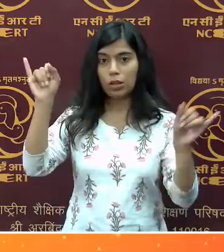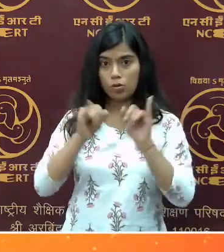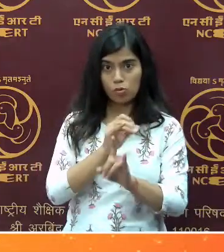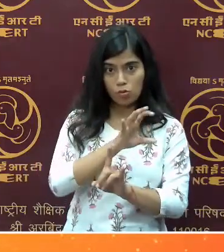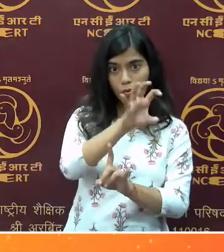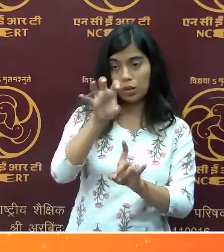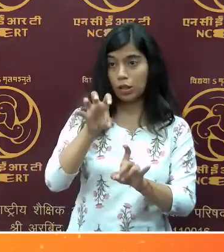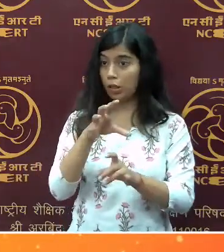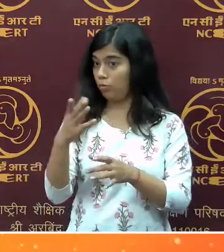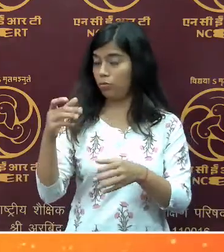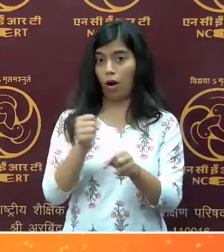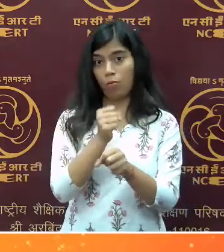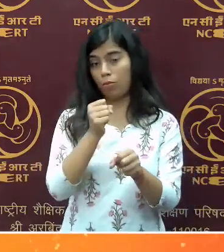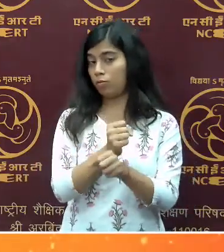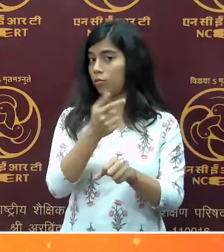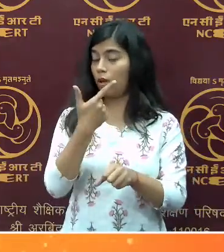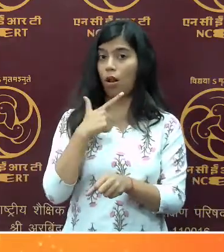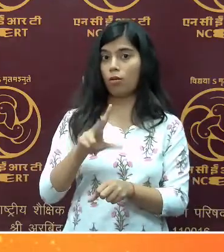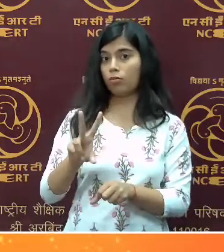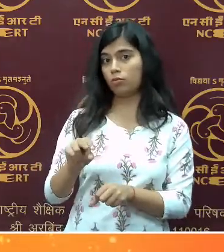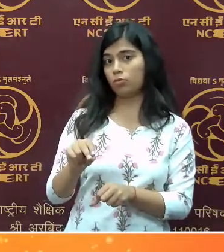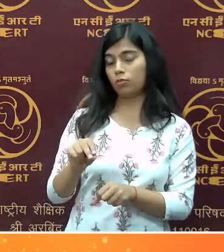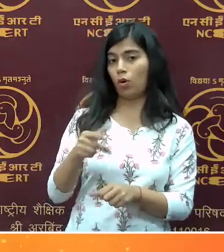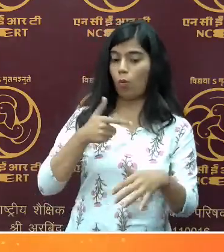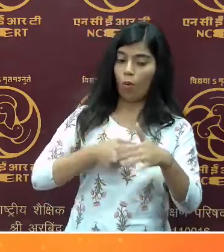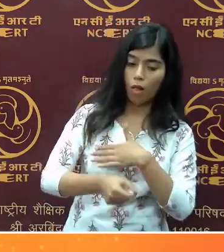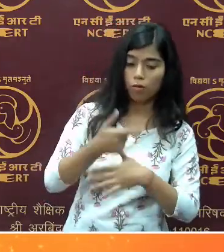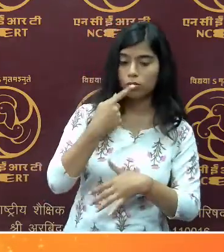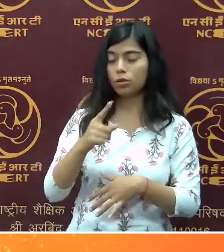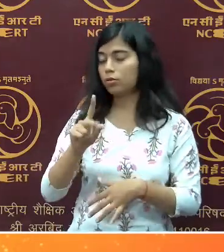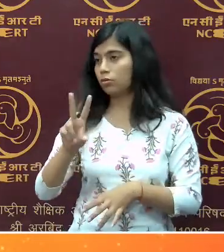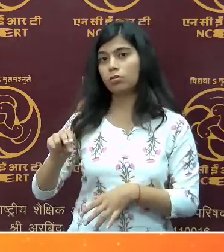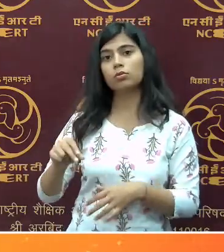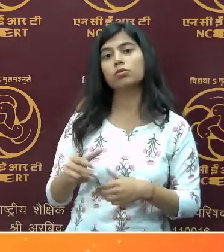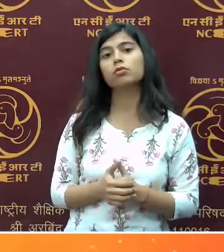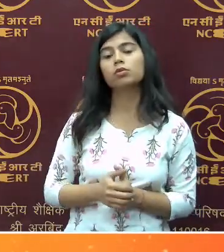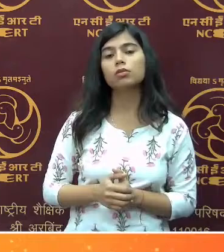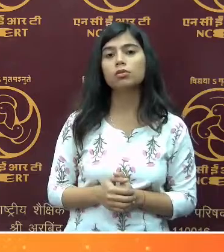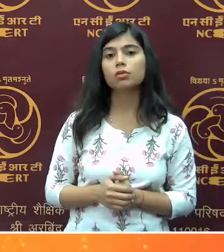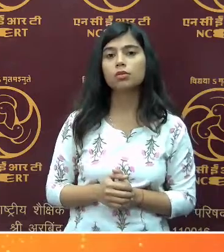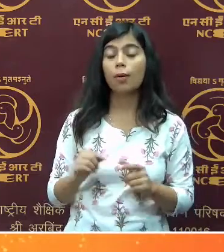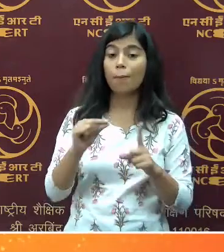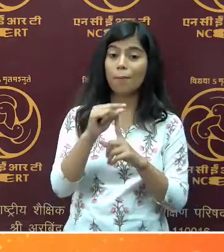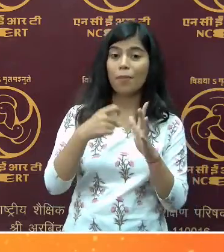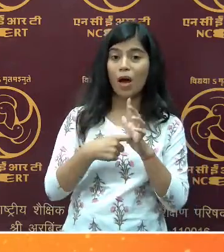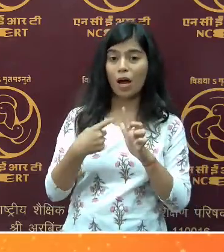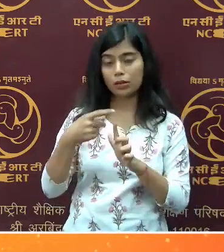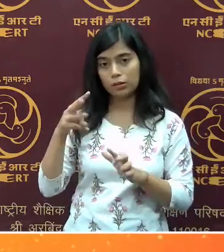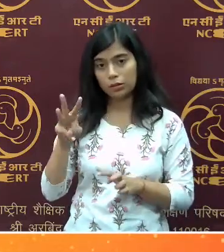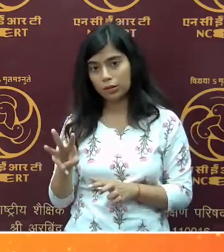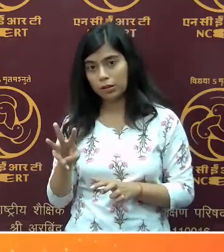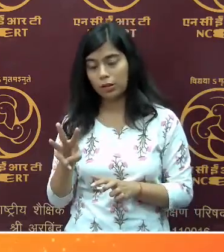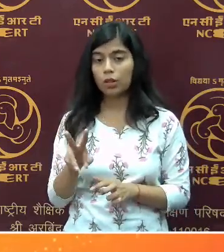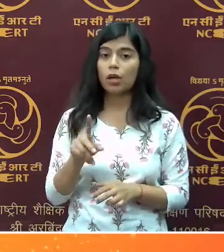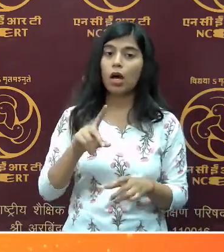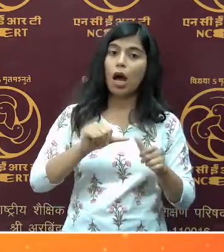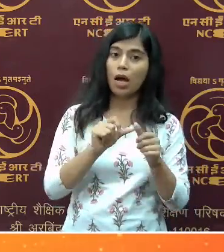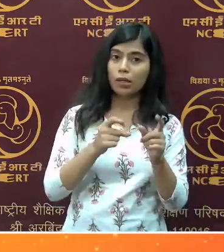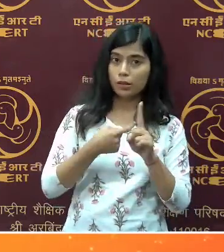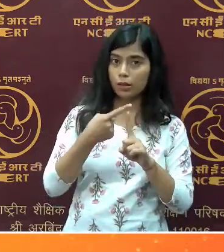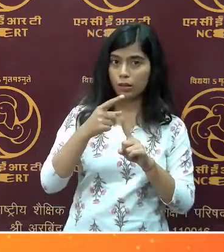government also. And fundamental rights are listed in part 3 from article 14 to article